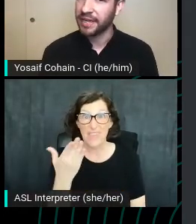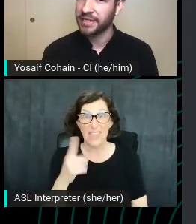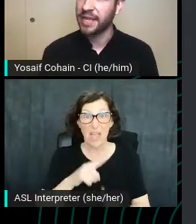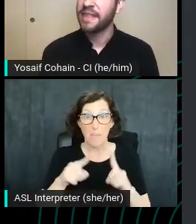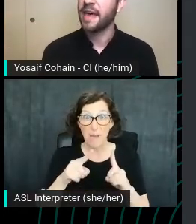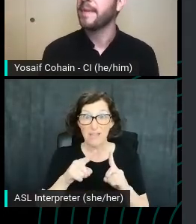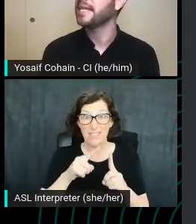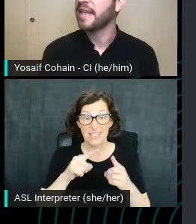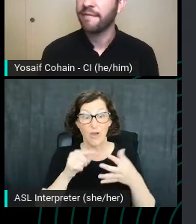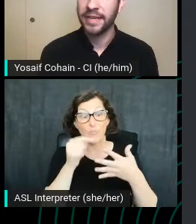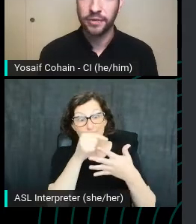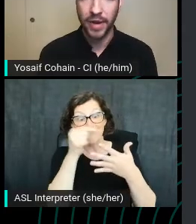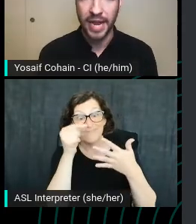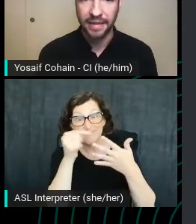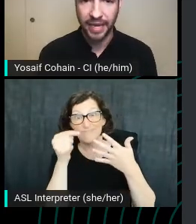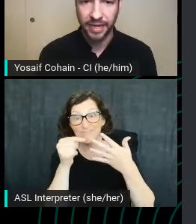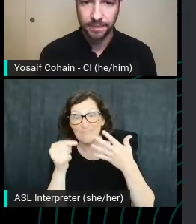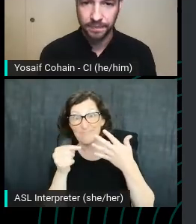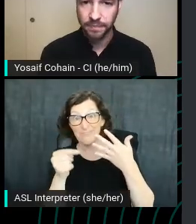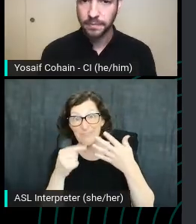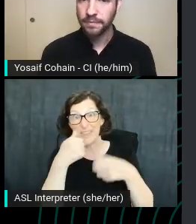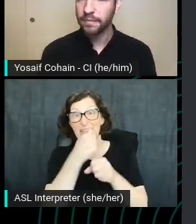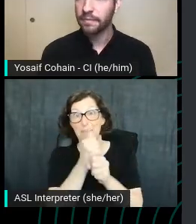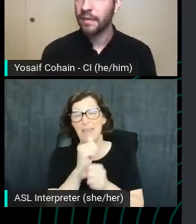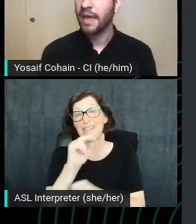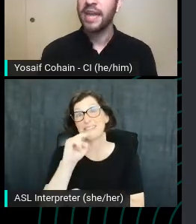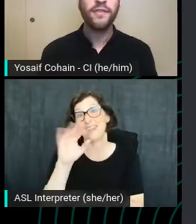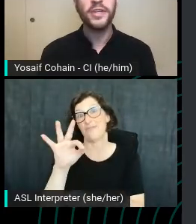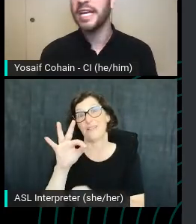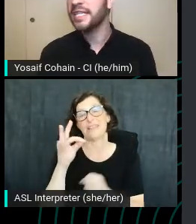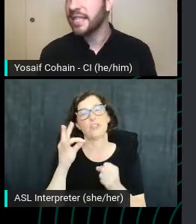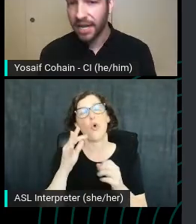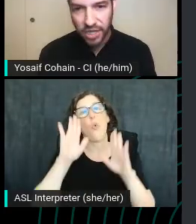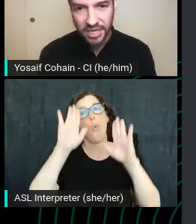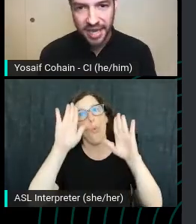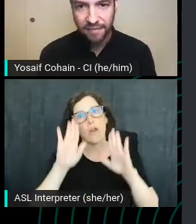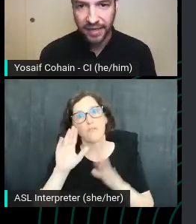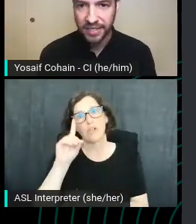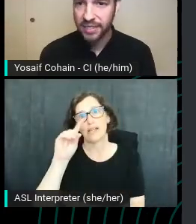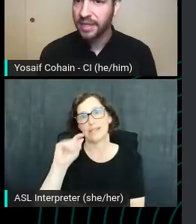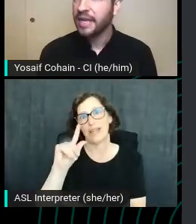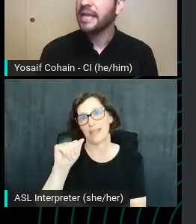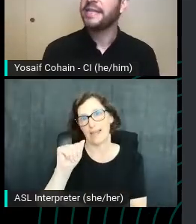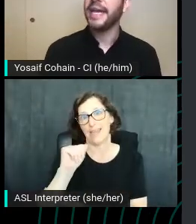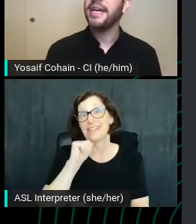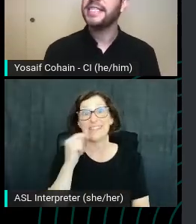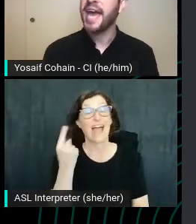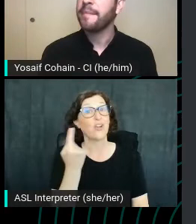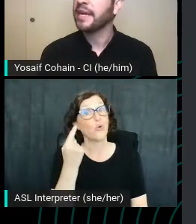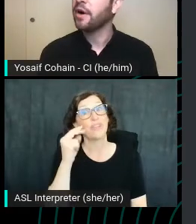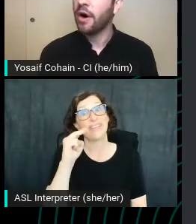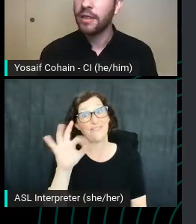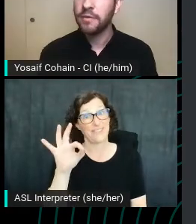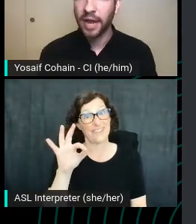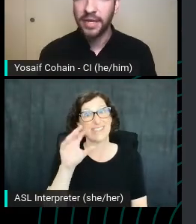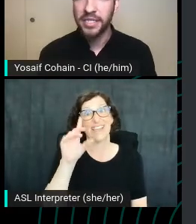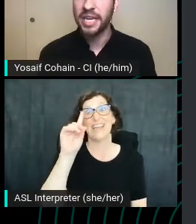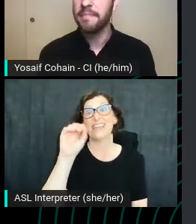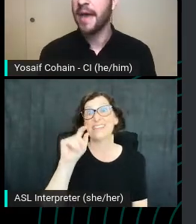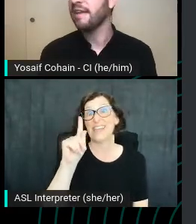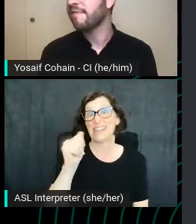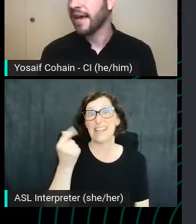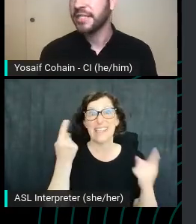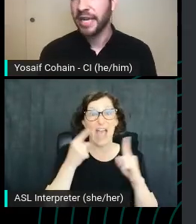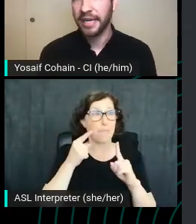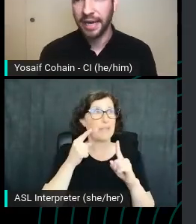of things that makes Netflix great at data. And of course, it's not just Netflix. Data is happening all around us